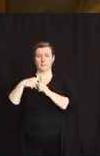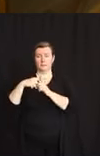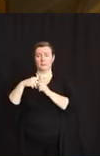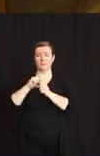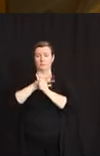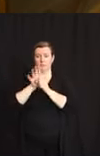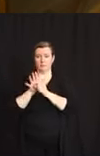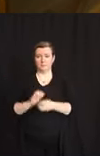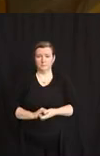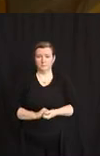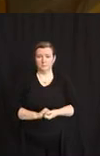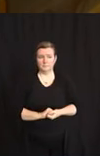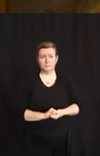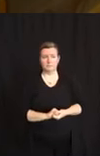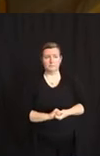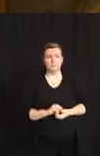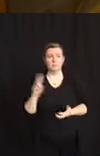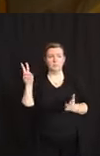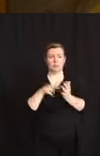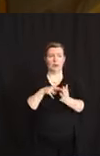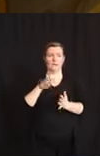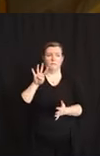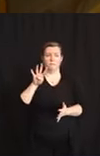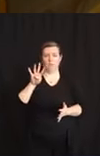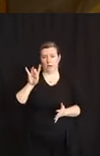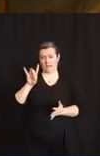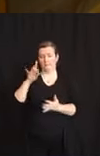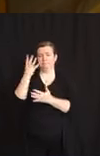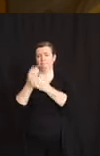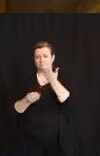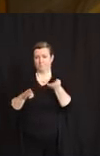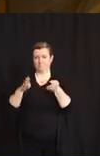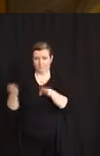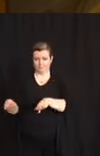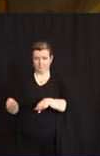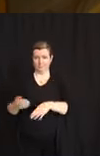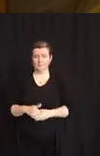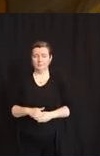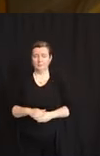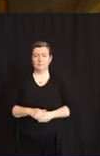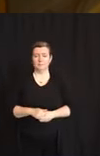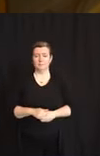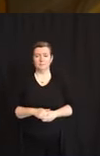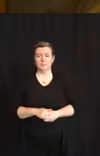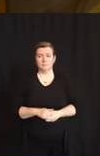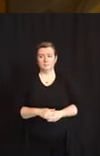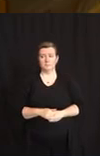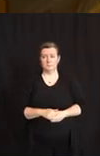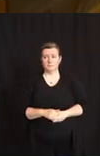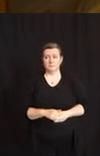2,048 deaths have occurred in these facilities related to COVID-19.